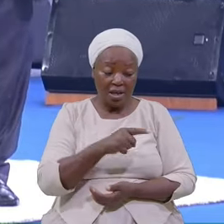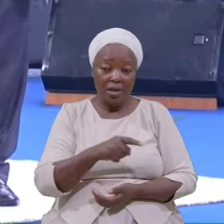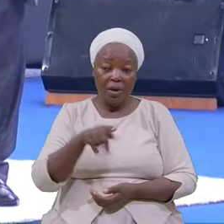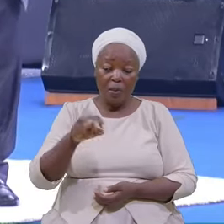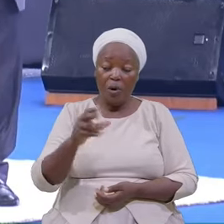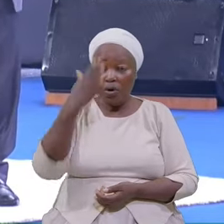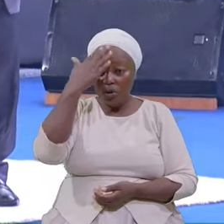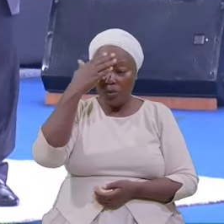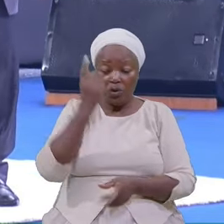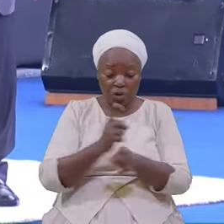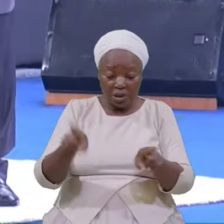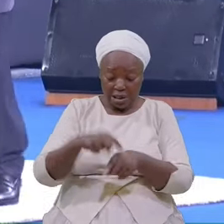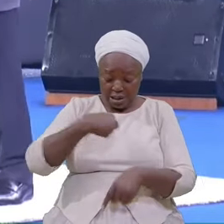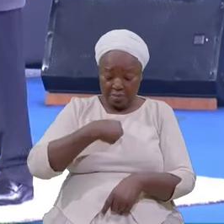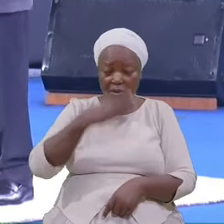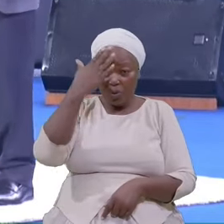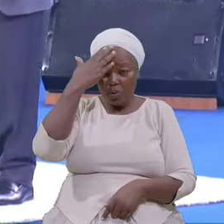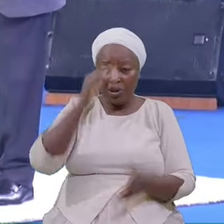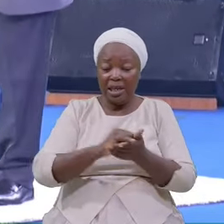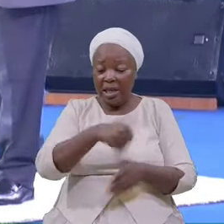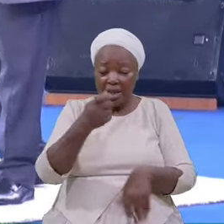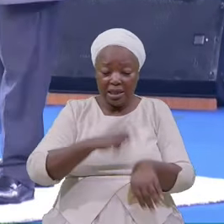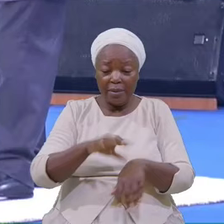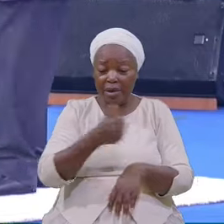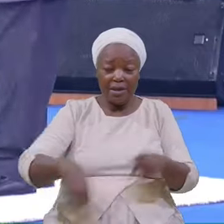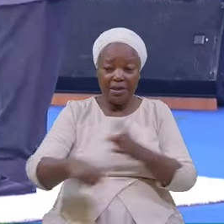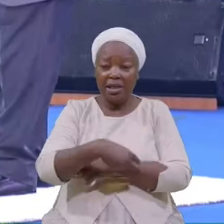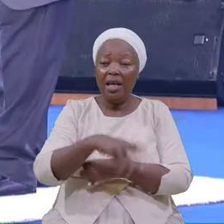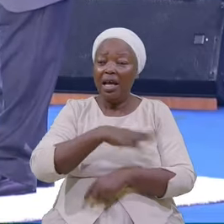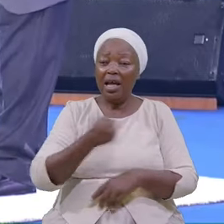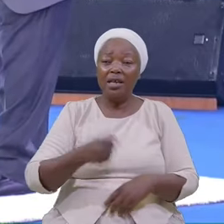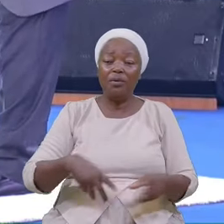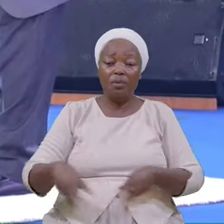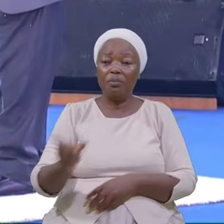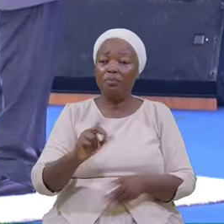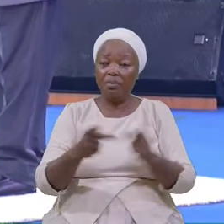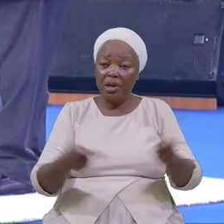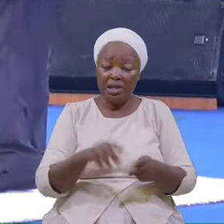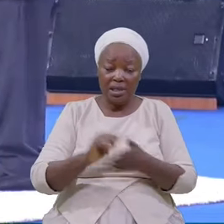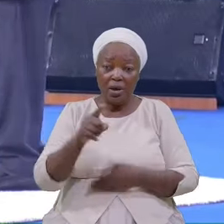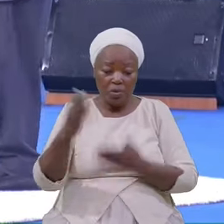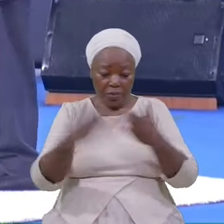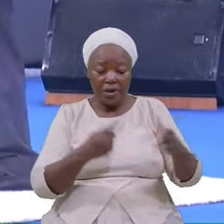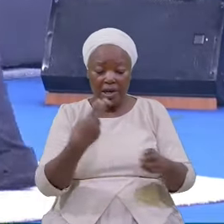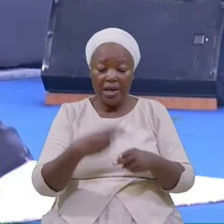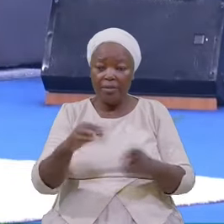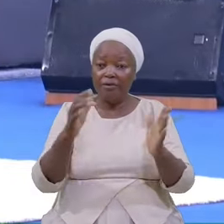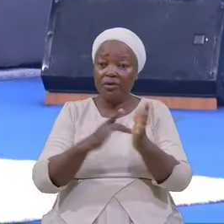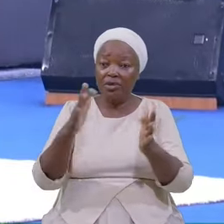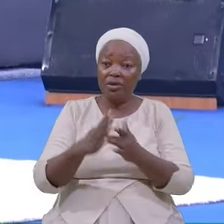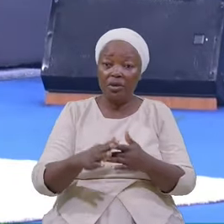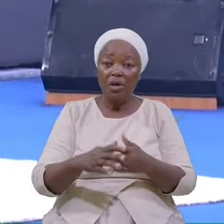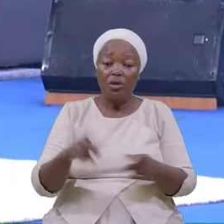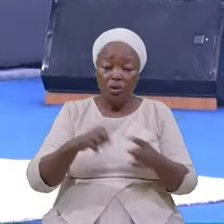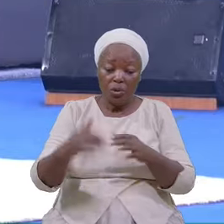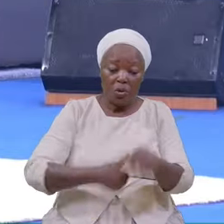Like I know that any time, any day, anywhere, you bring the name of Jesus to